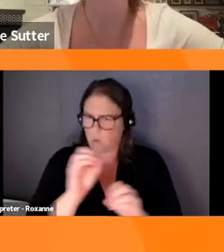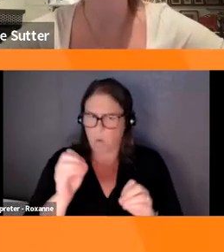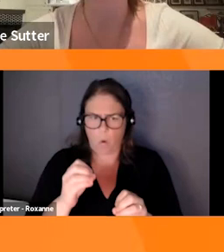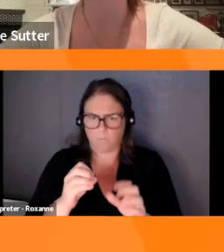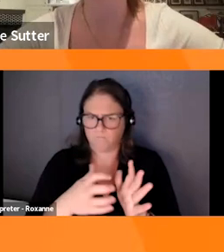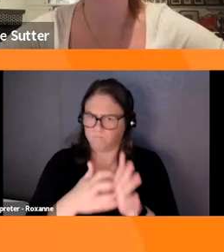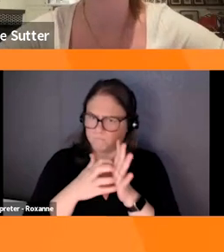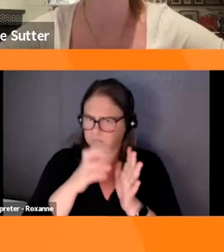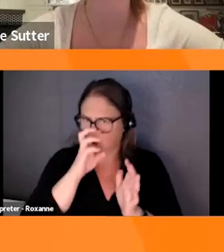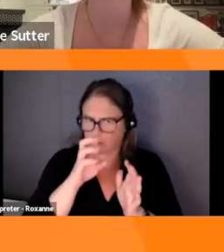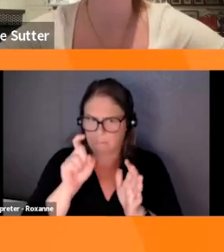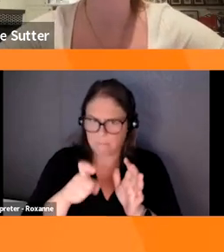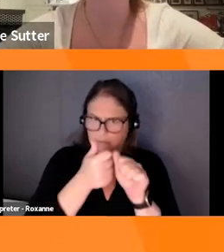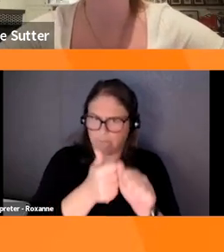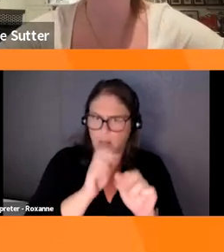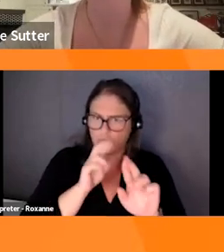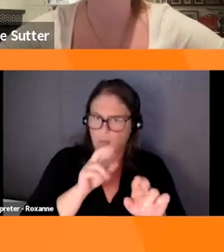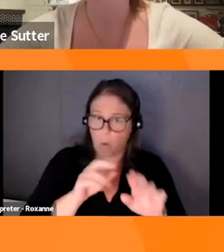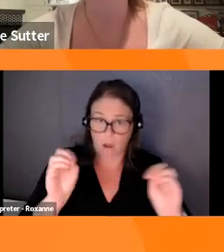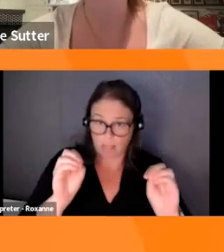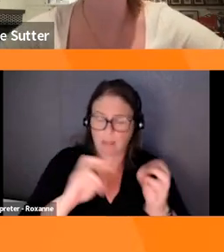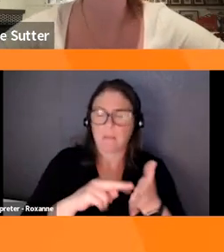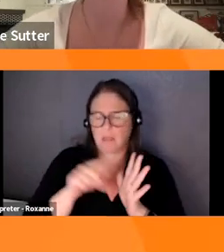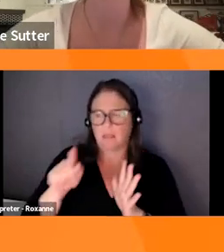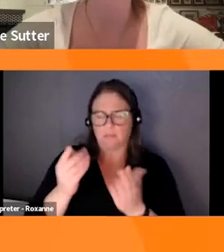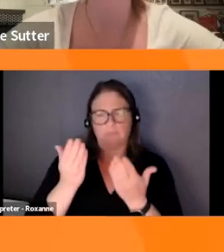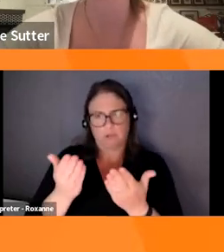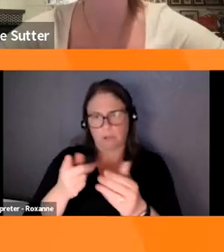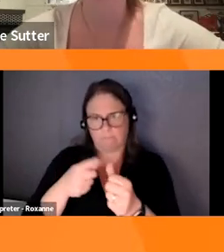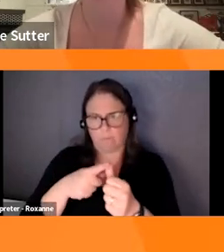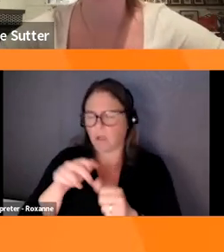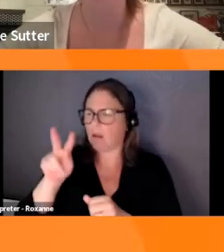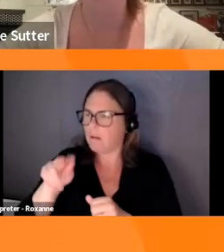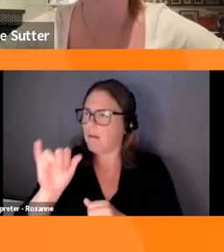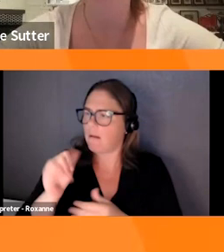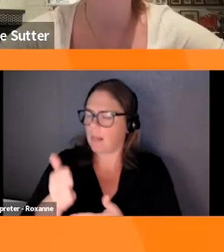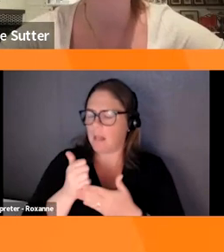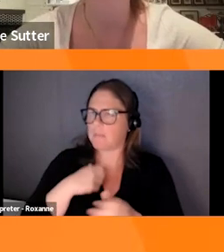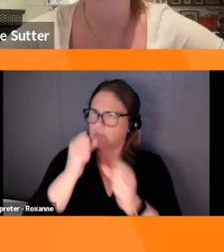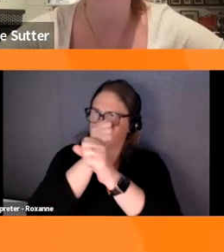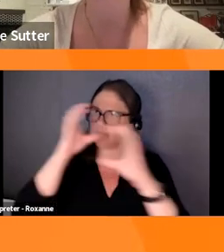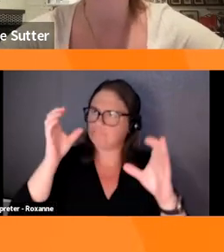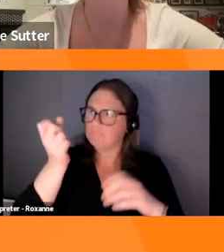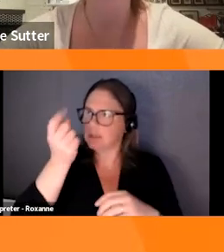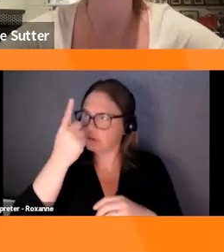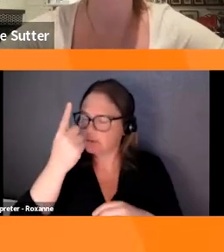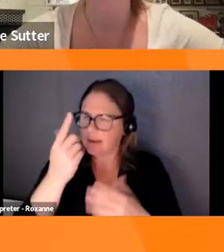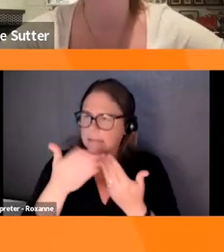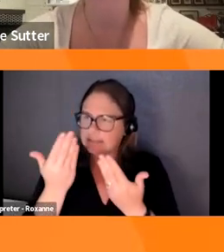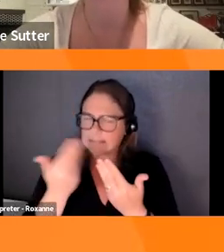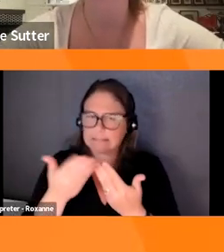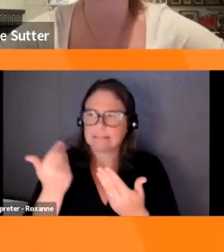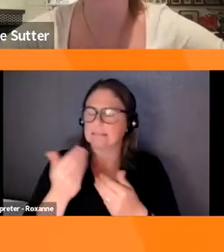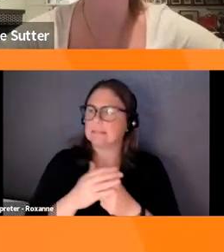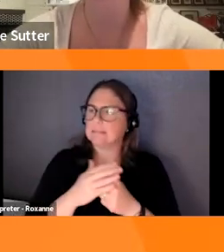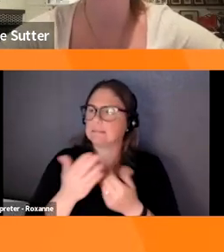pretty easy to understand. As well, there is global goals that you can benchmark against and really show your customers